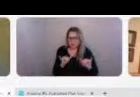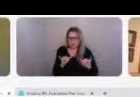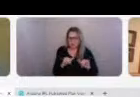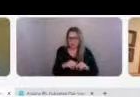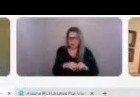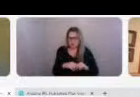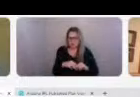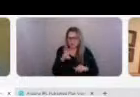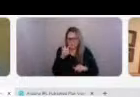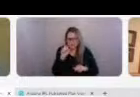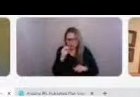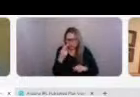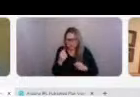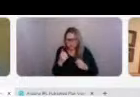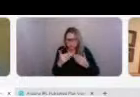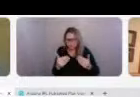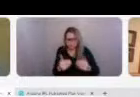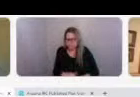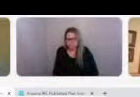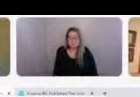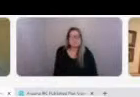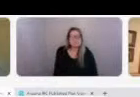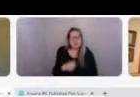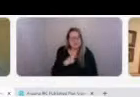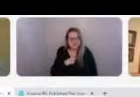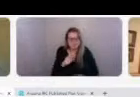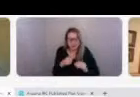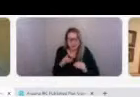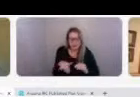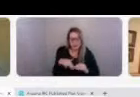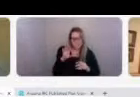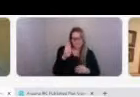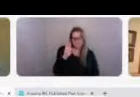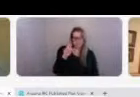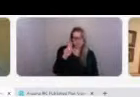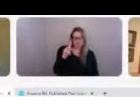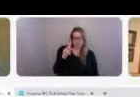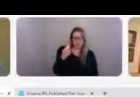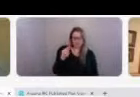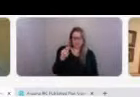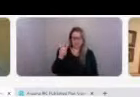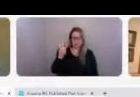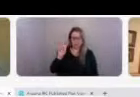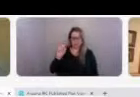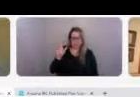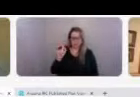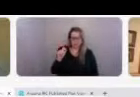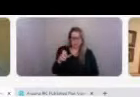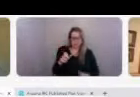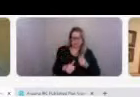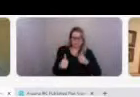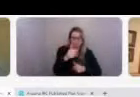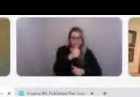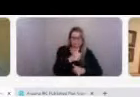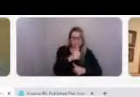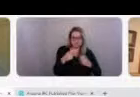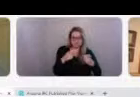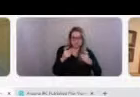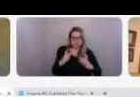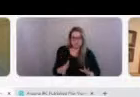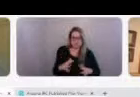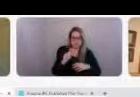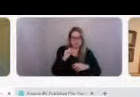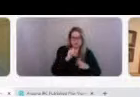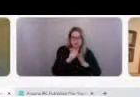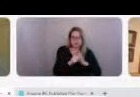mr walsh please proceed okay sorry about that hi my name is brendan walsh i'm the executive director of central arizonans for sustainable